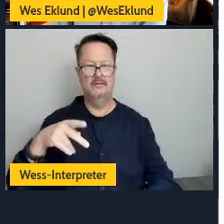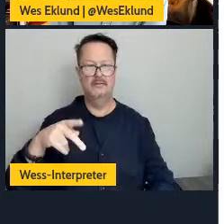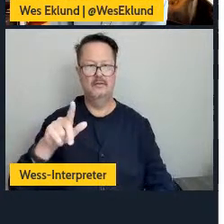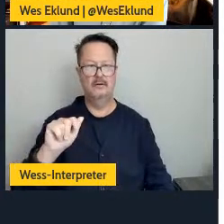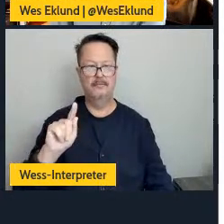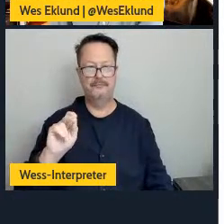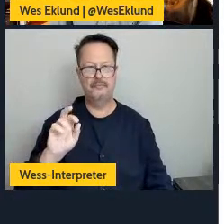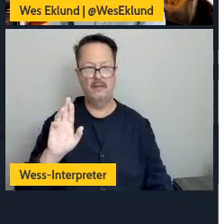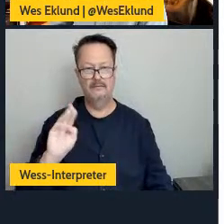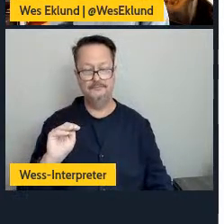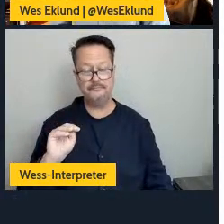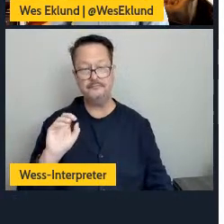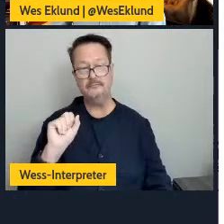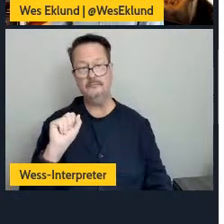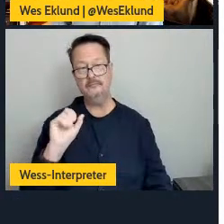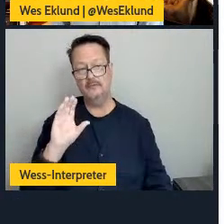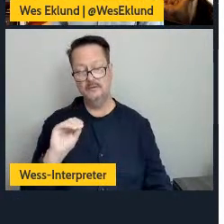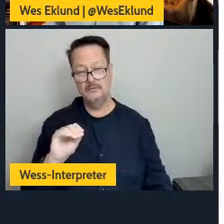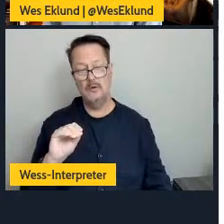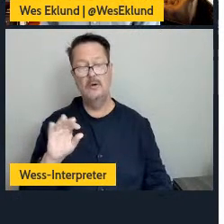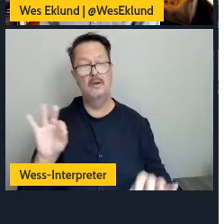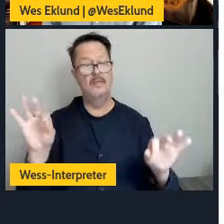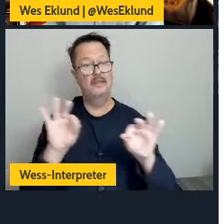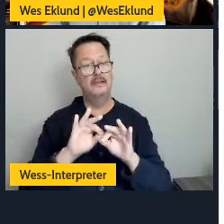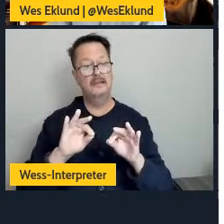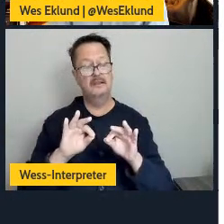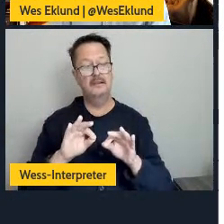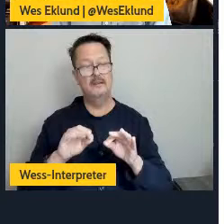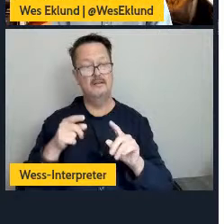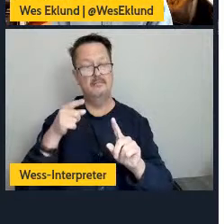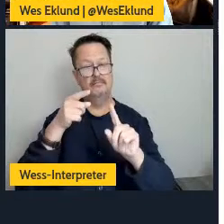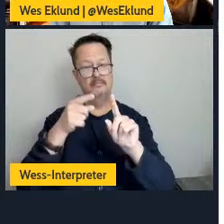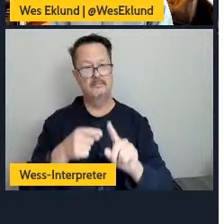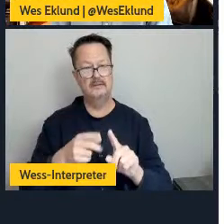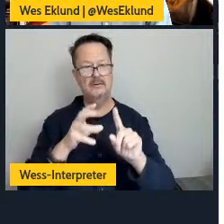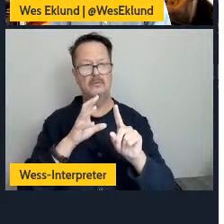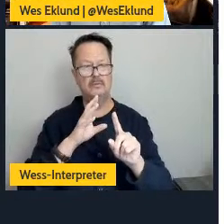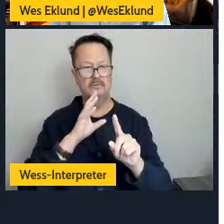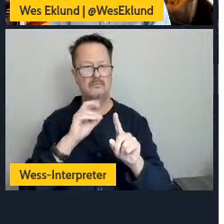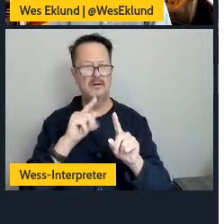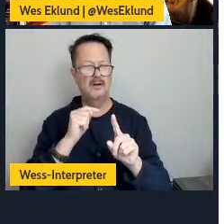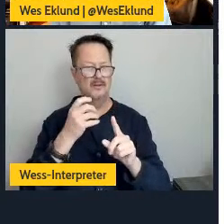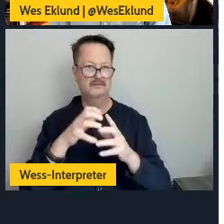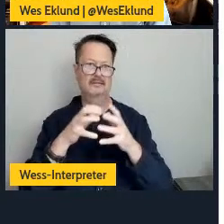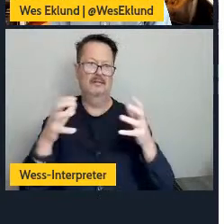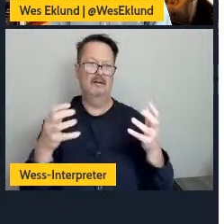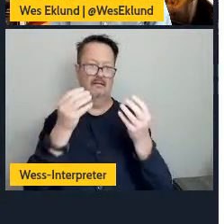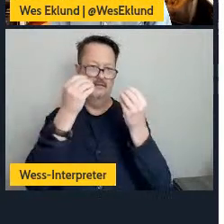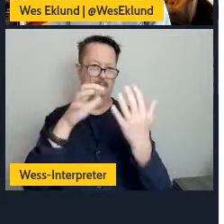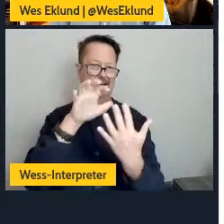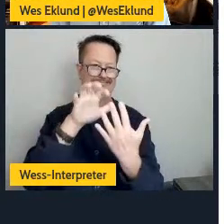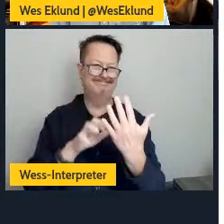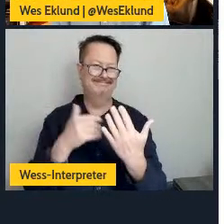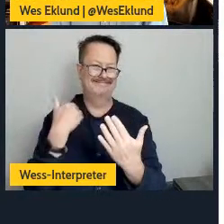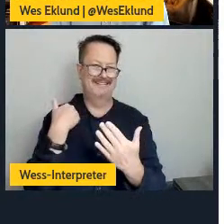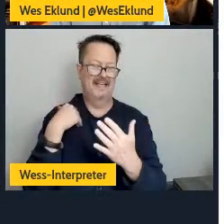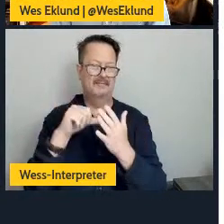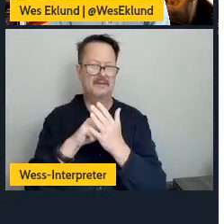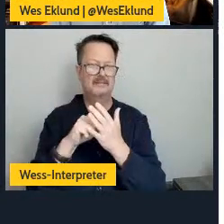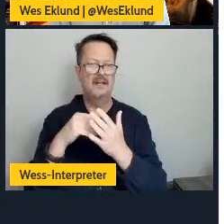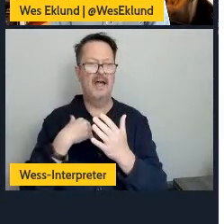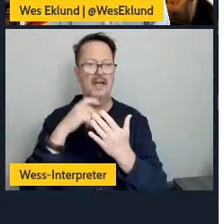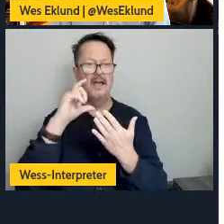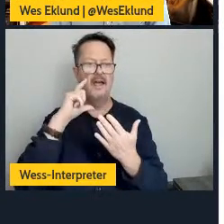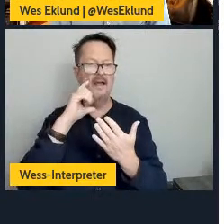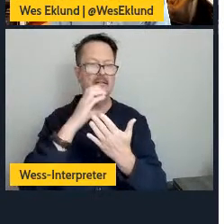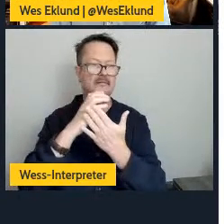So key pieces here I want to call out. There was a lot on that last page. I had some icons there for code